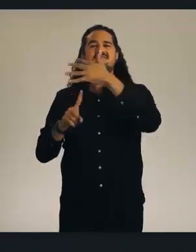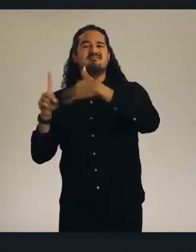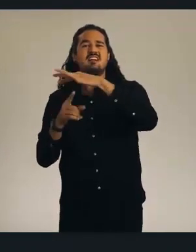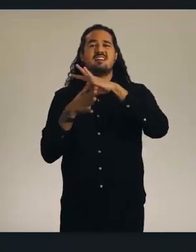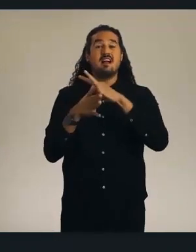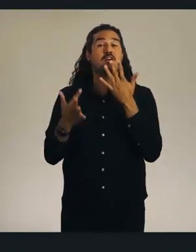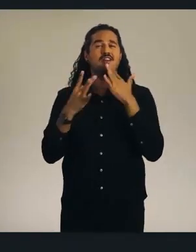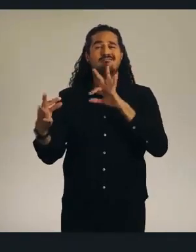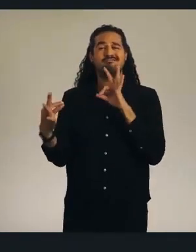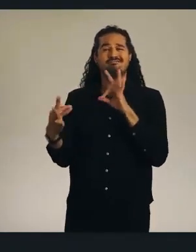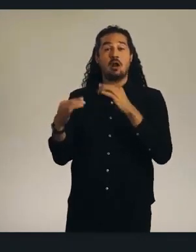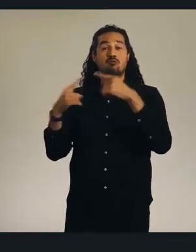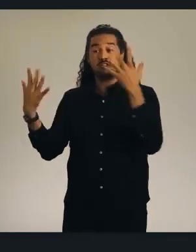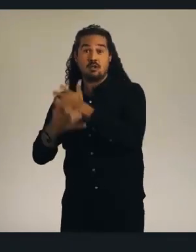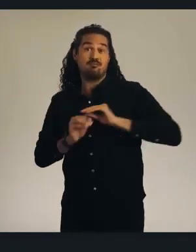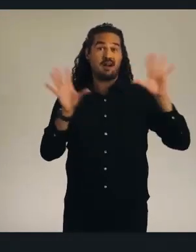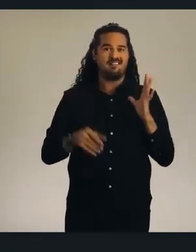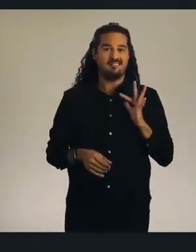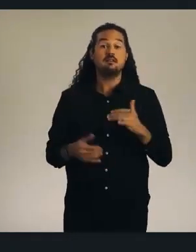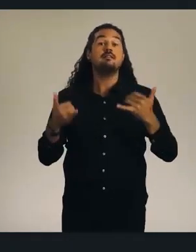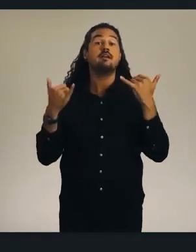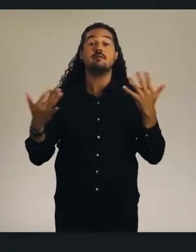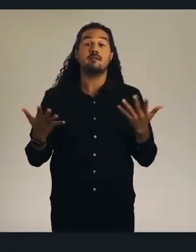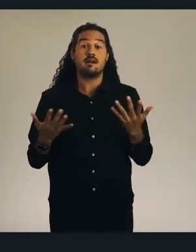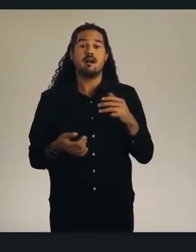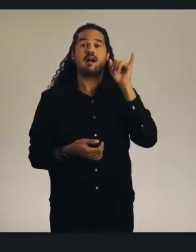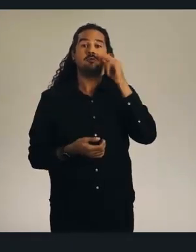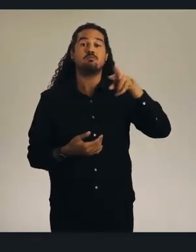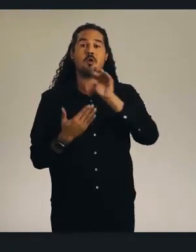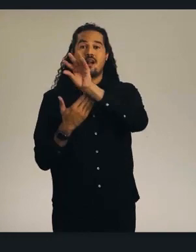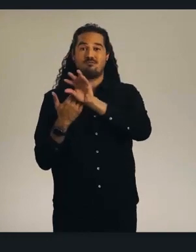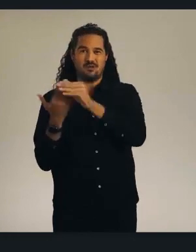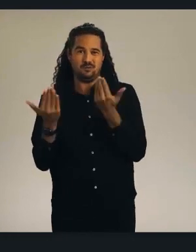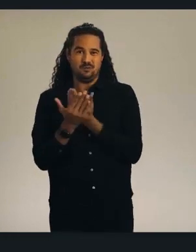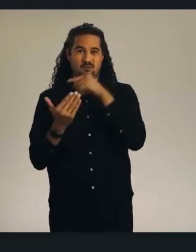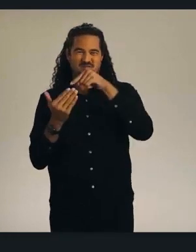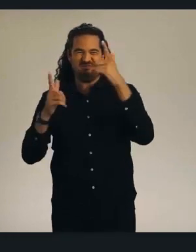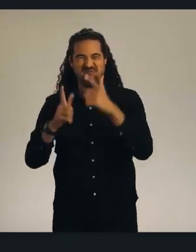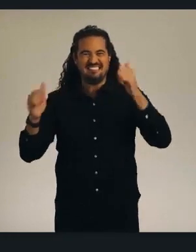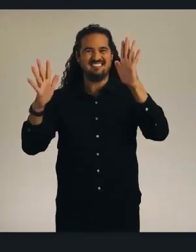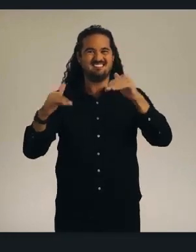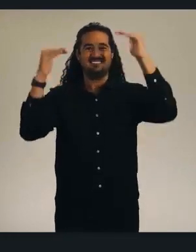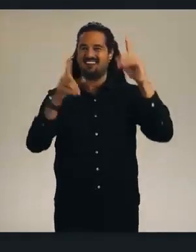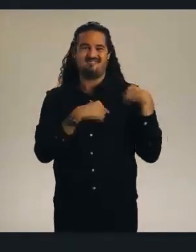talk about the all-new iPhone 13 Pro camera system. This is our biggest camera advancement ever. To tell you more about it, here's Lewis.